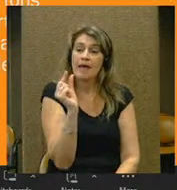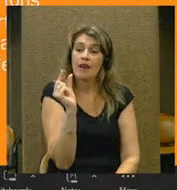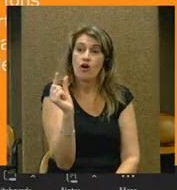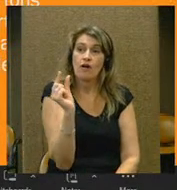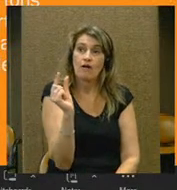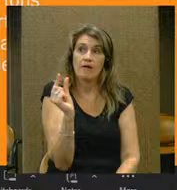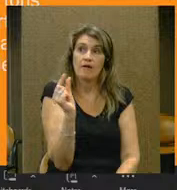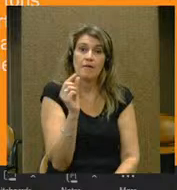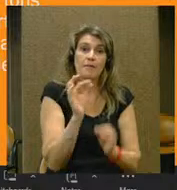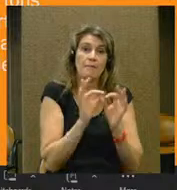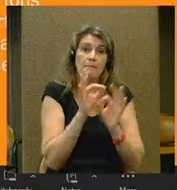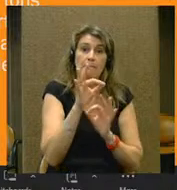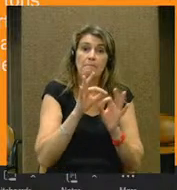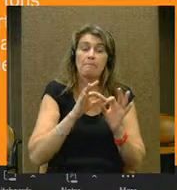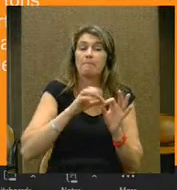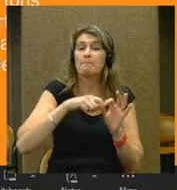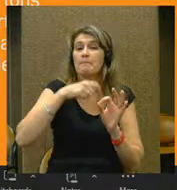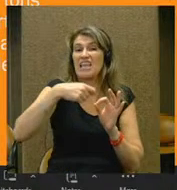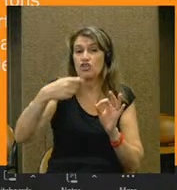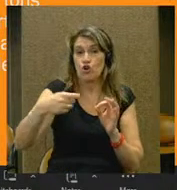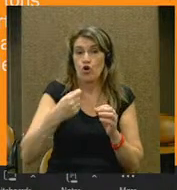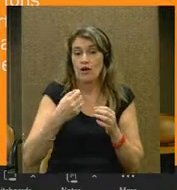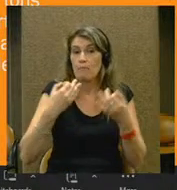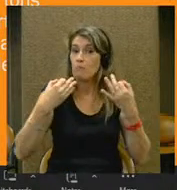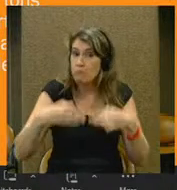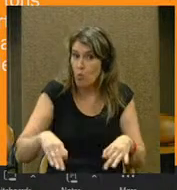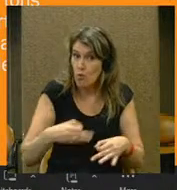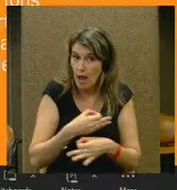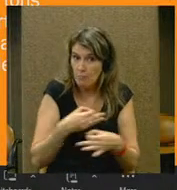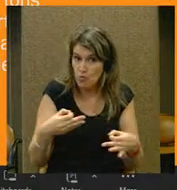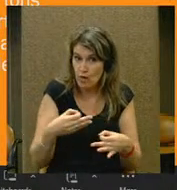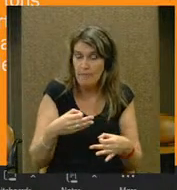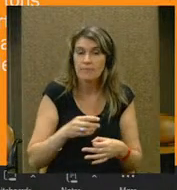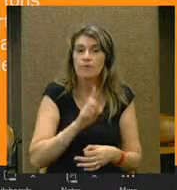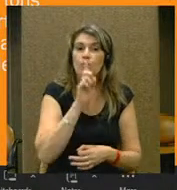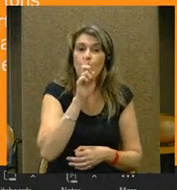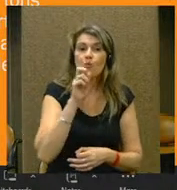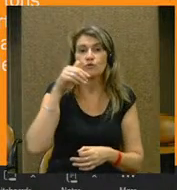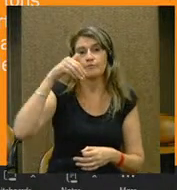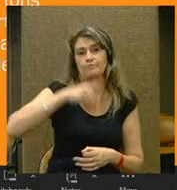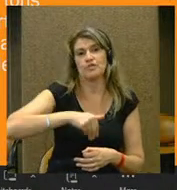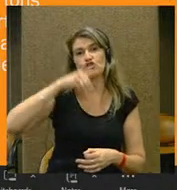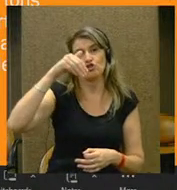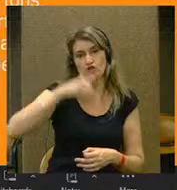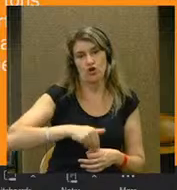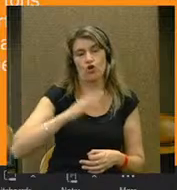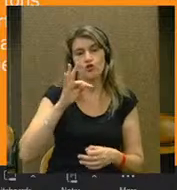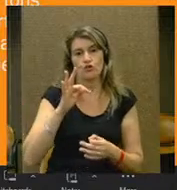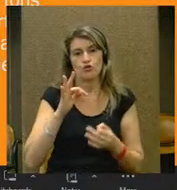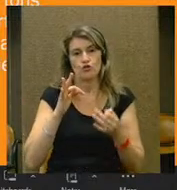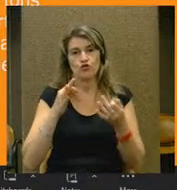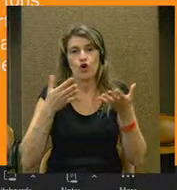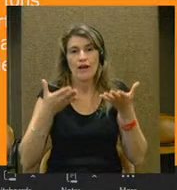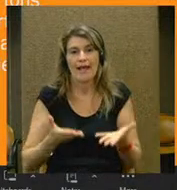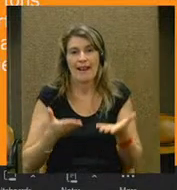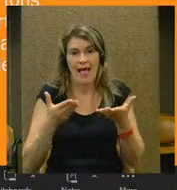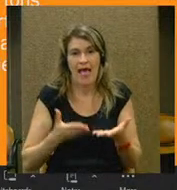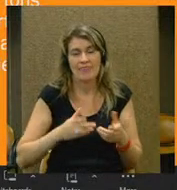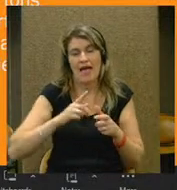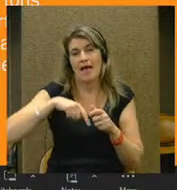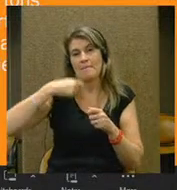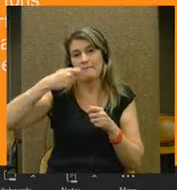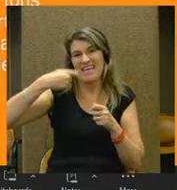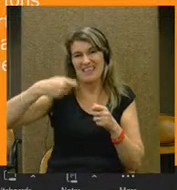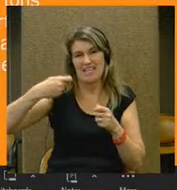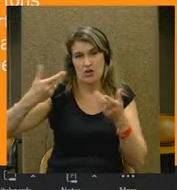we import about 1 million metric tons of avocados. So just to kind of help you think about this in terms of trade flows and